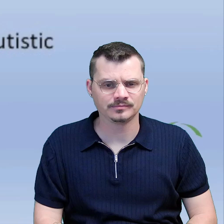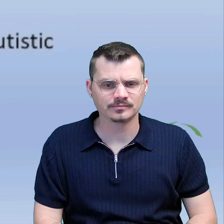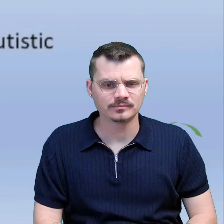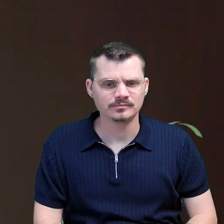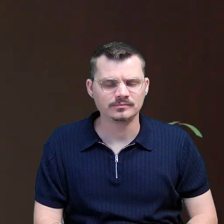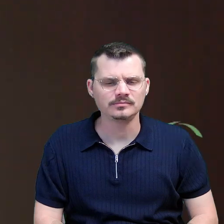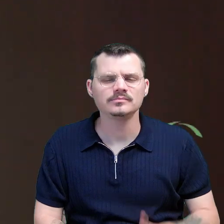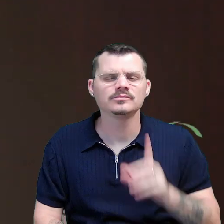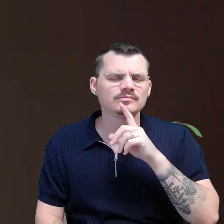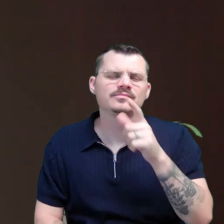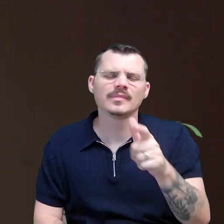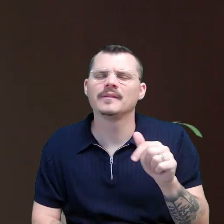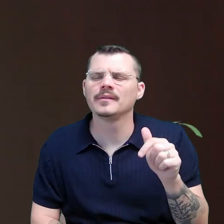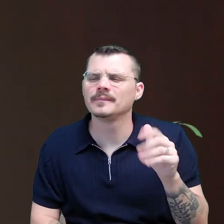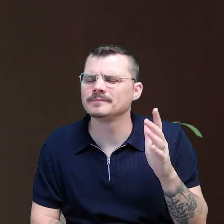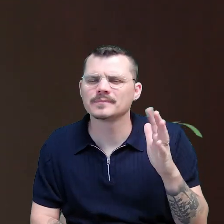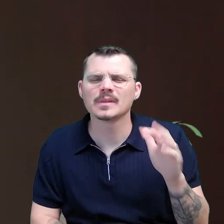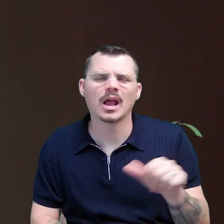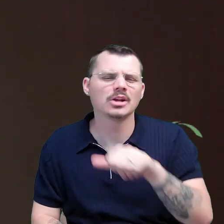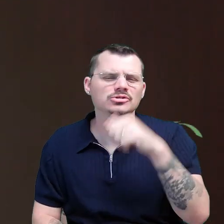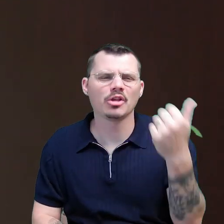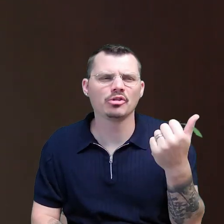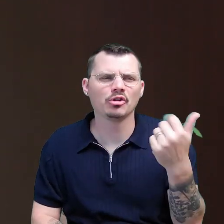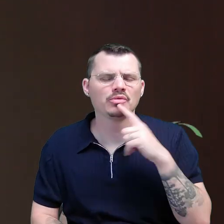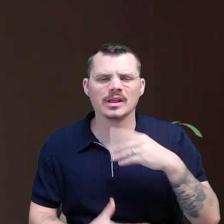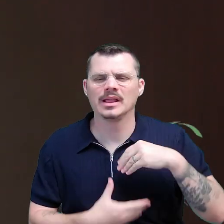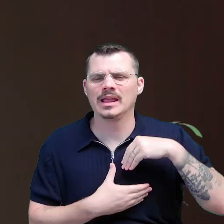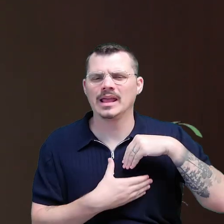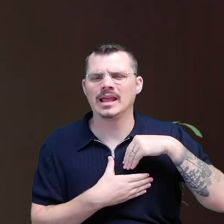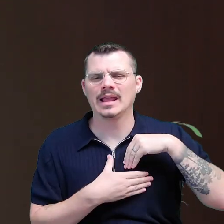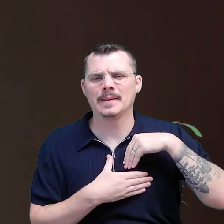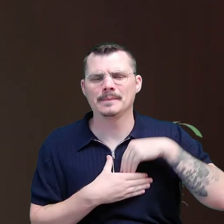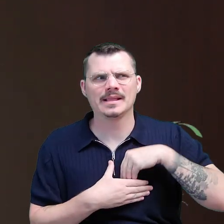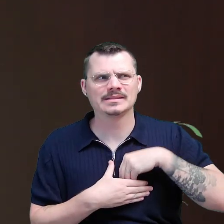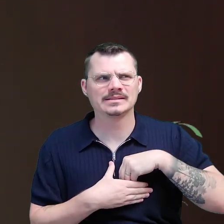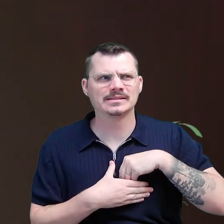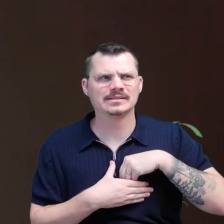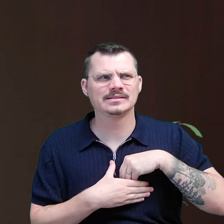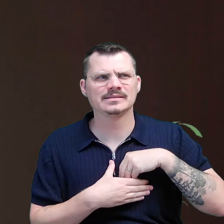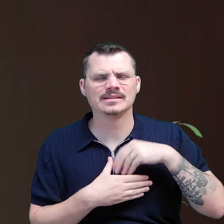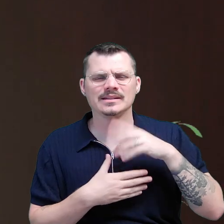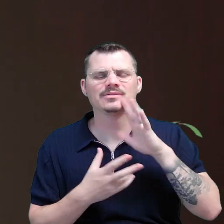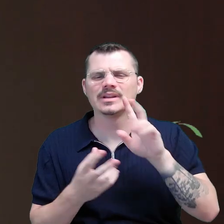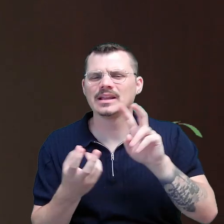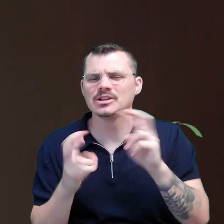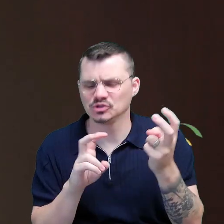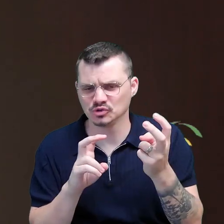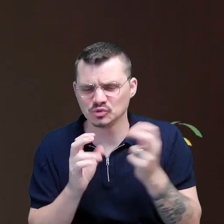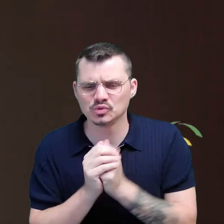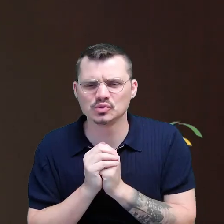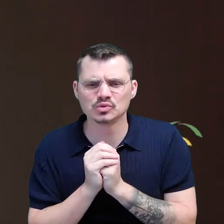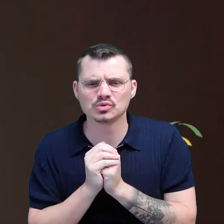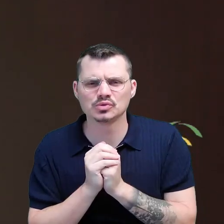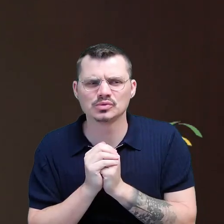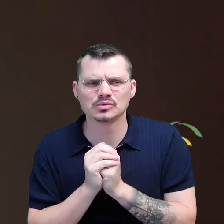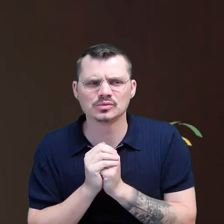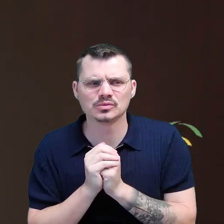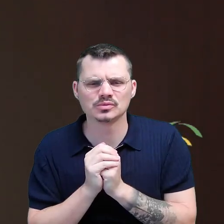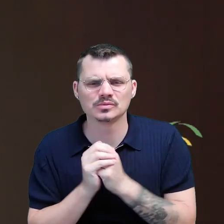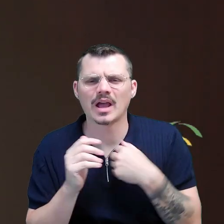And there's another implicit issue that I